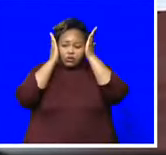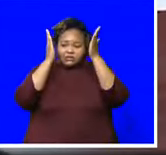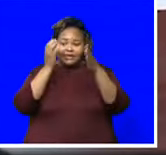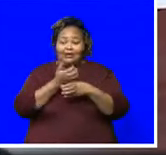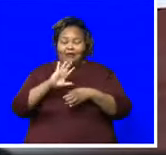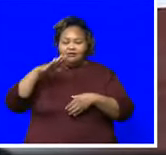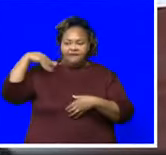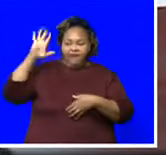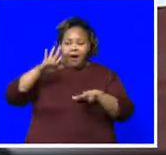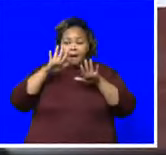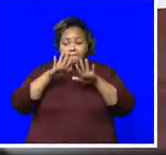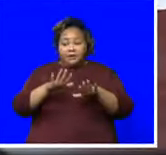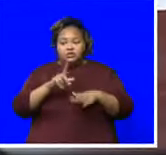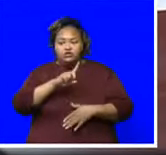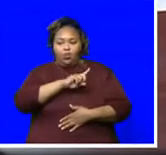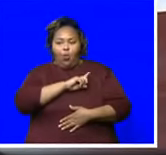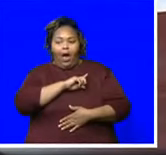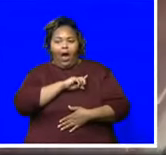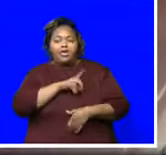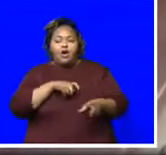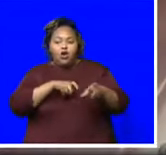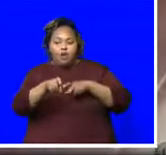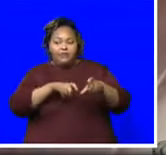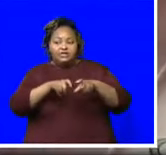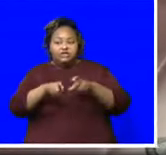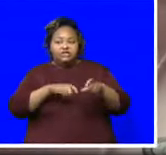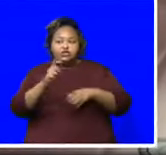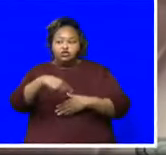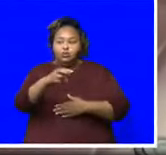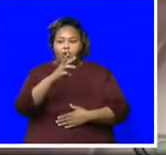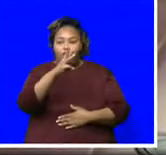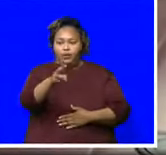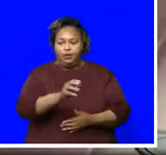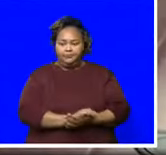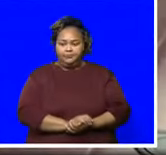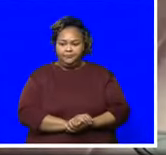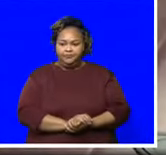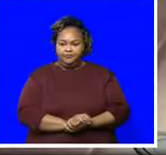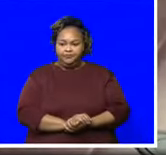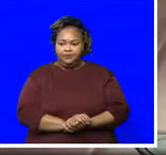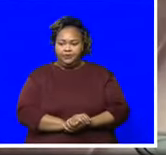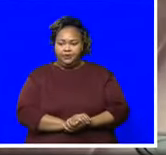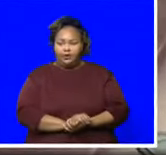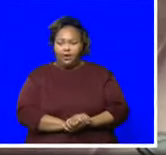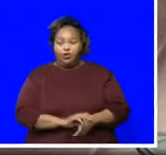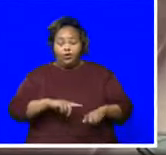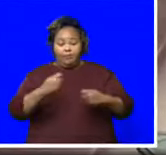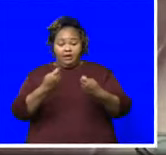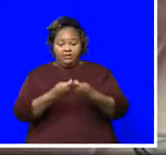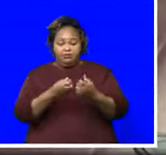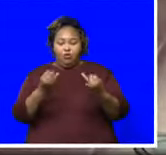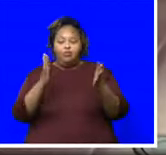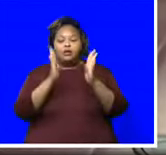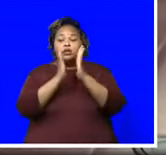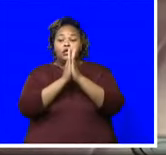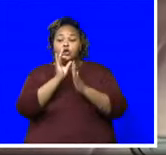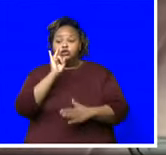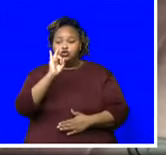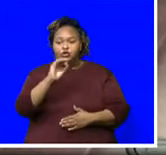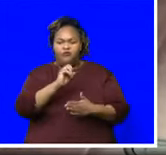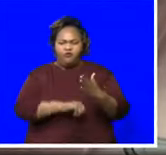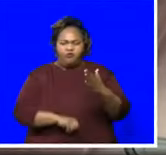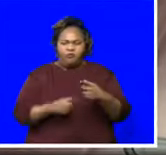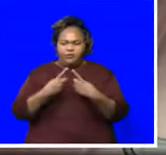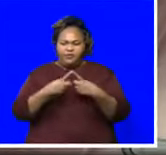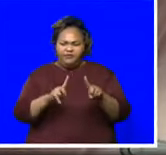imidlalo yema Commonwealth Games elibandla ke lihamba kulifaka ekhatsi tingijimi letingu 12 kanye ke nebaphathi noma ke labo labantu